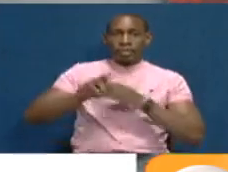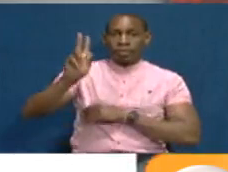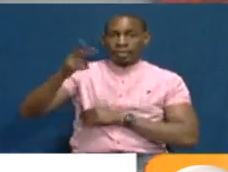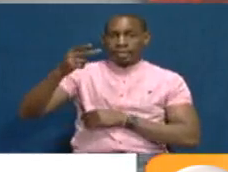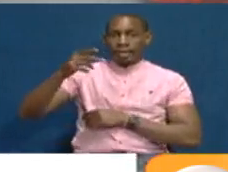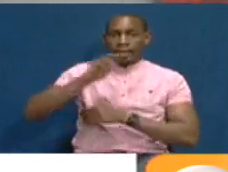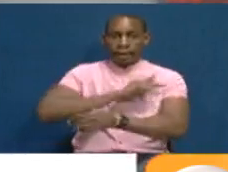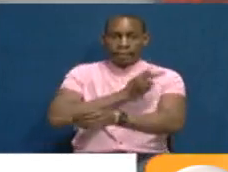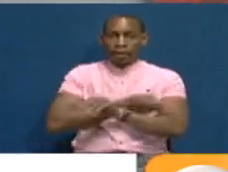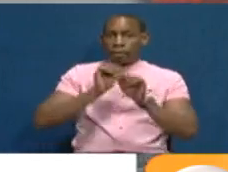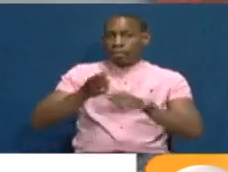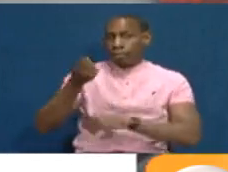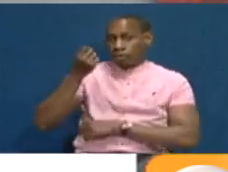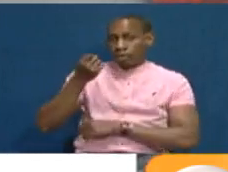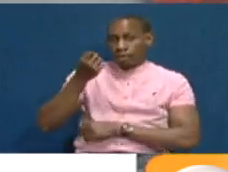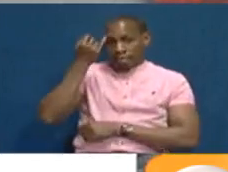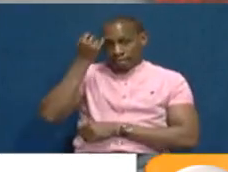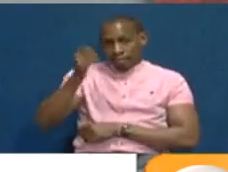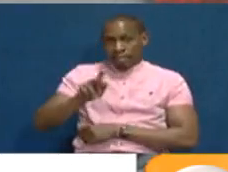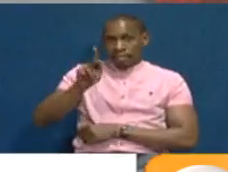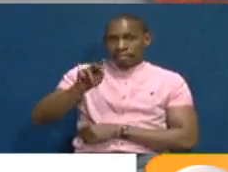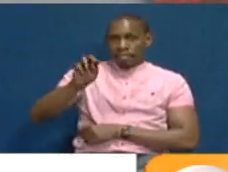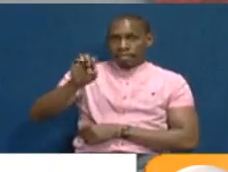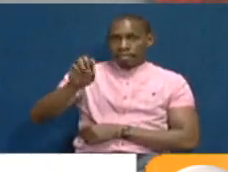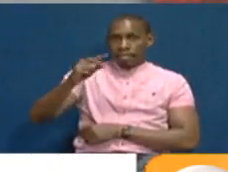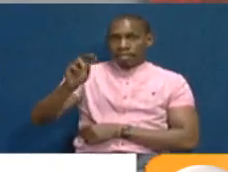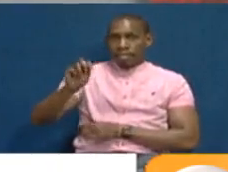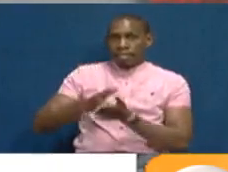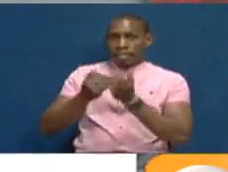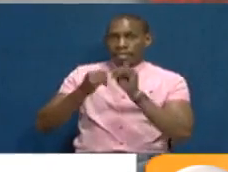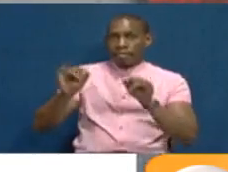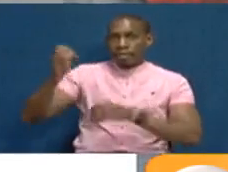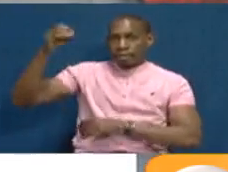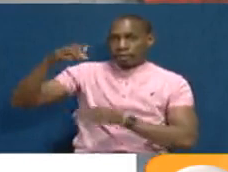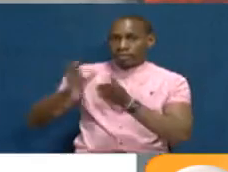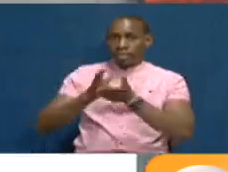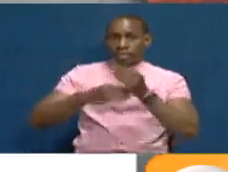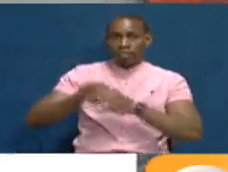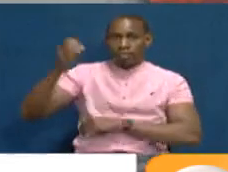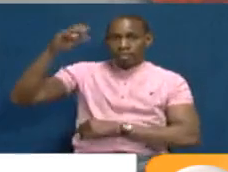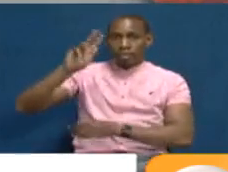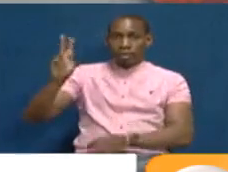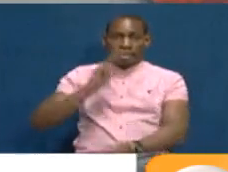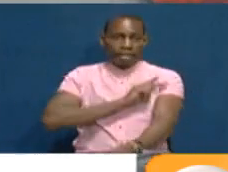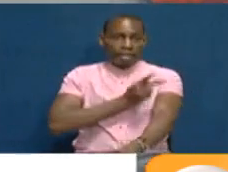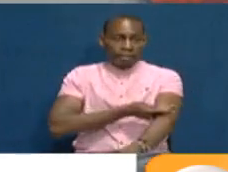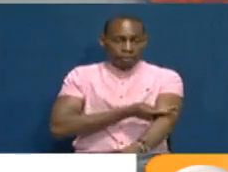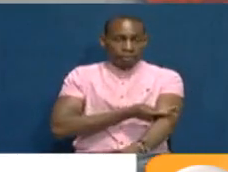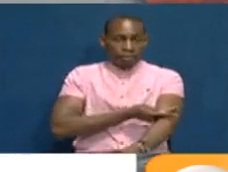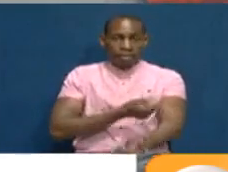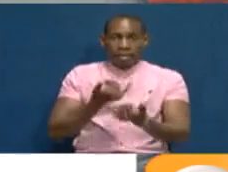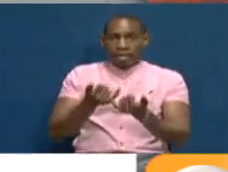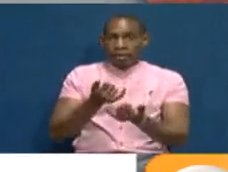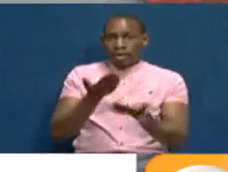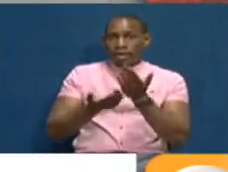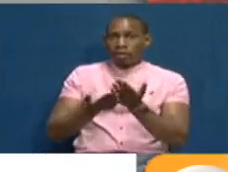Power. You can imagine that KenGen and the independent power producers supply power, electricity to Kenya Power, and close